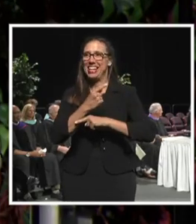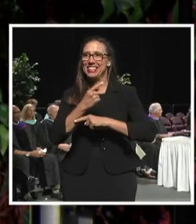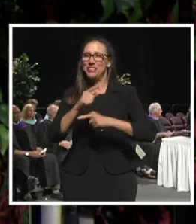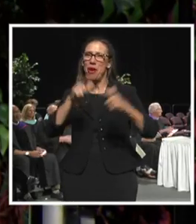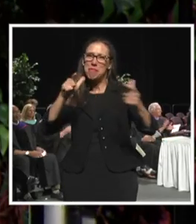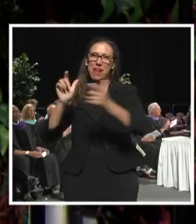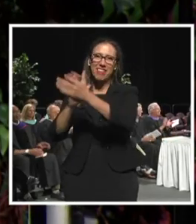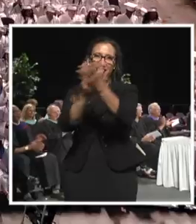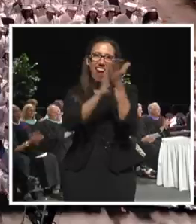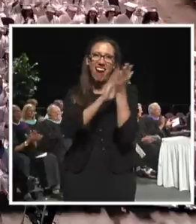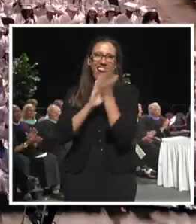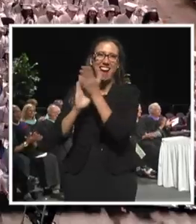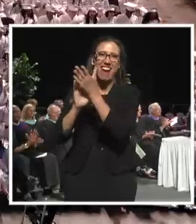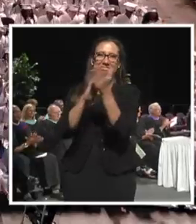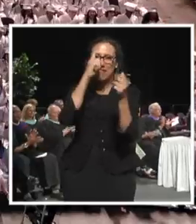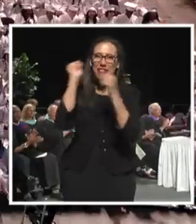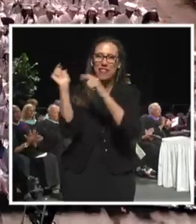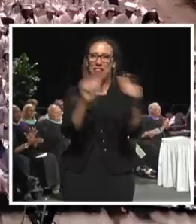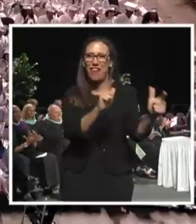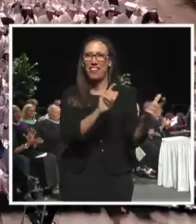applause.